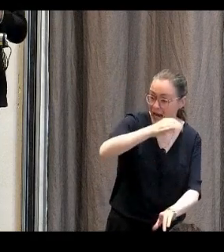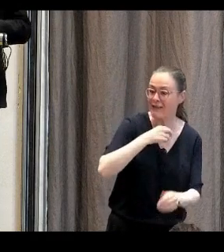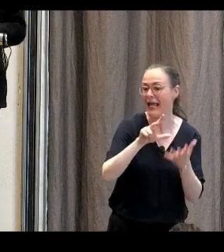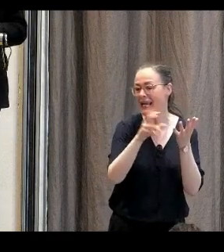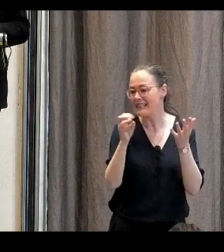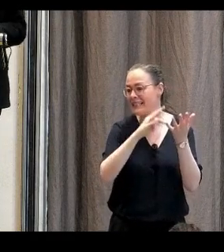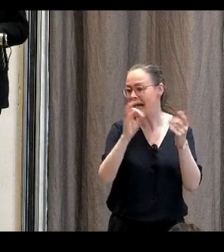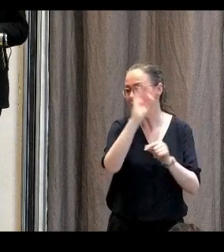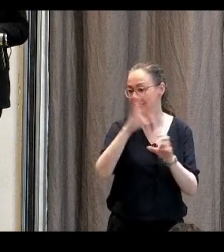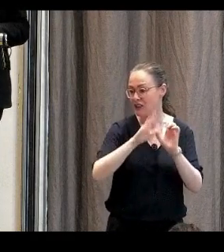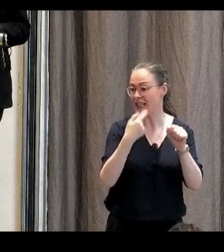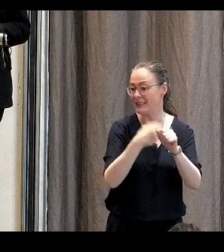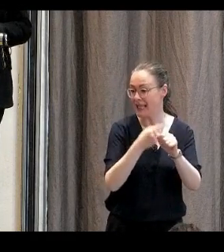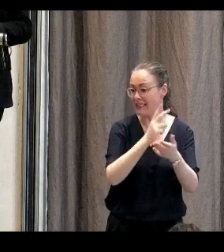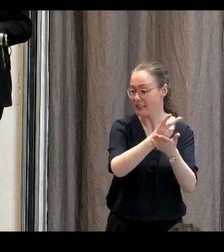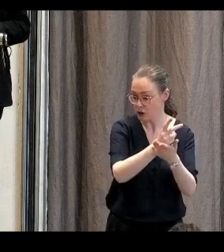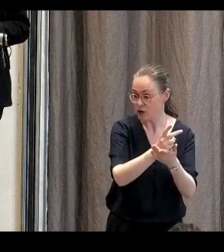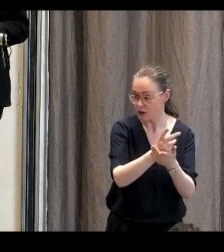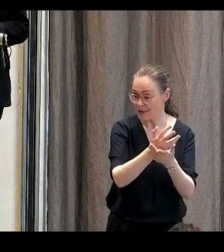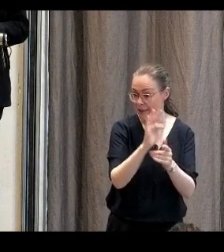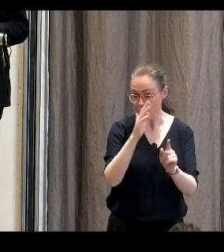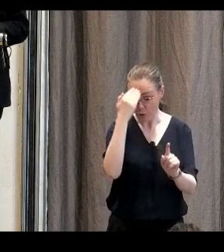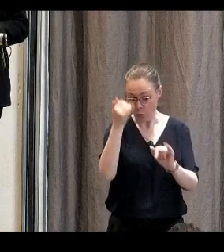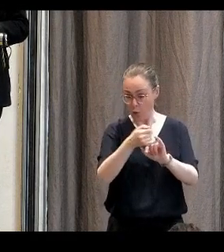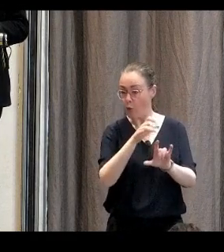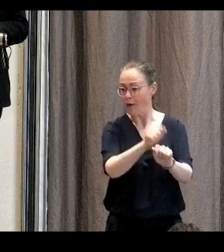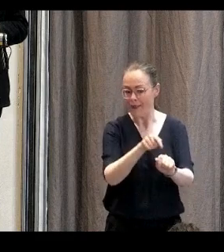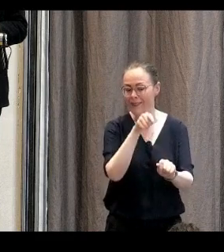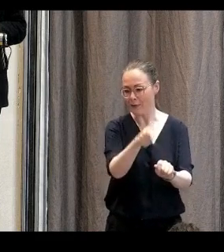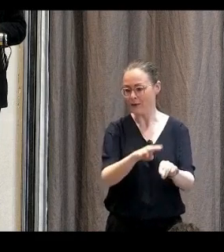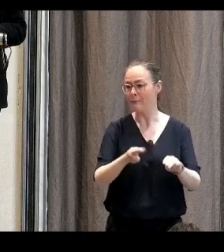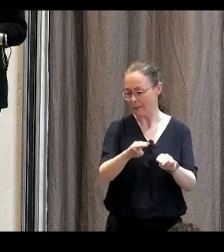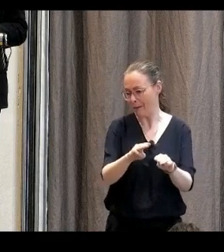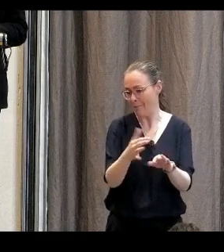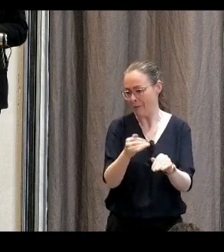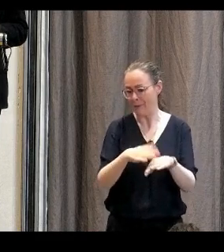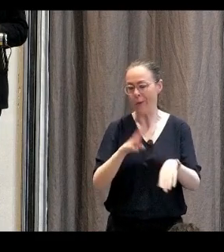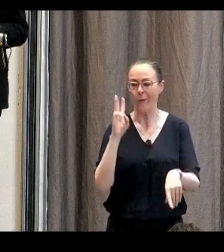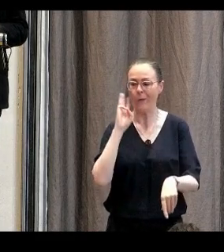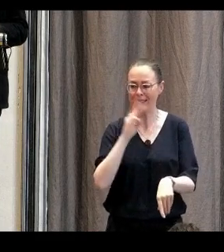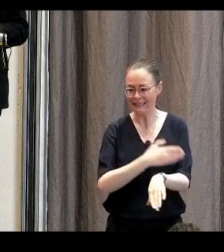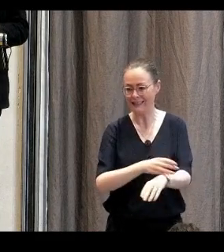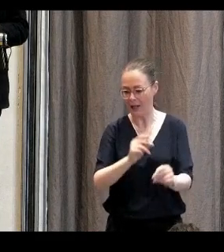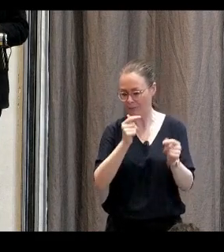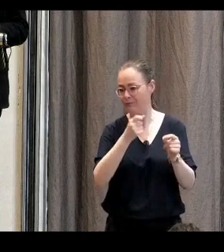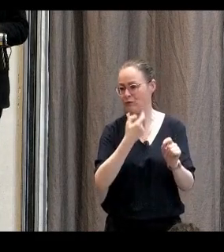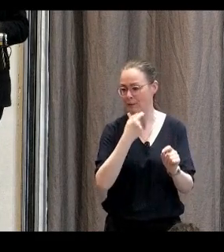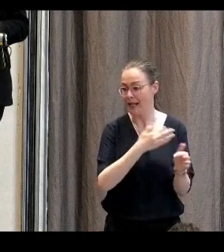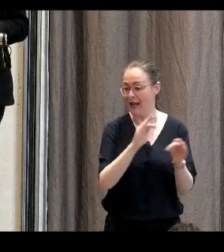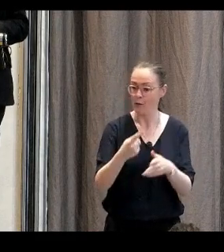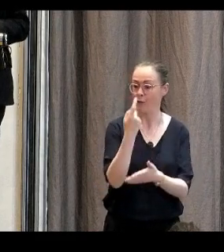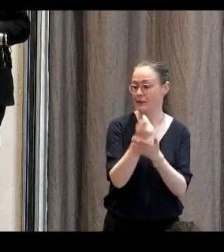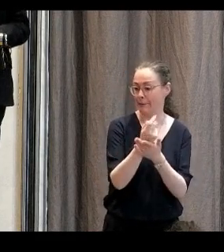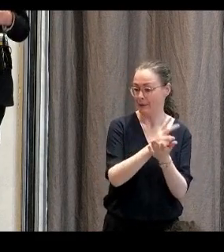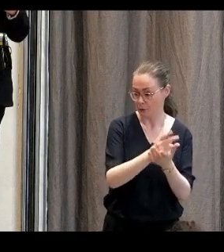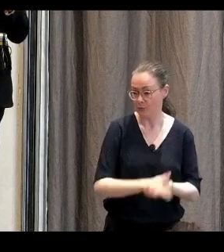or 90% chance of having a seizure recurrence, then that's the group of people that might be more willing to start treatment after their